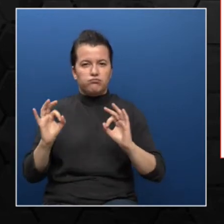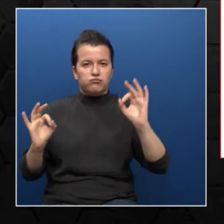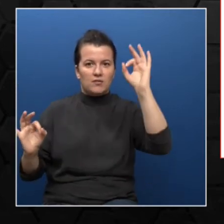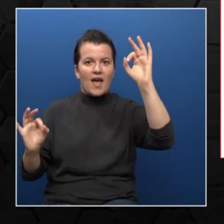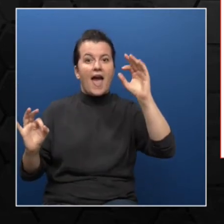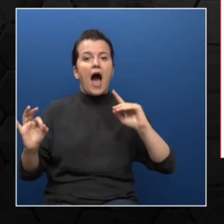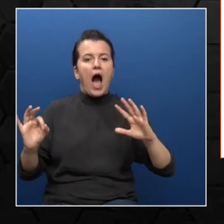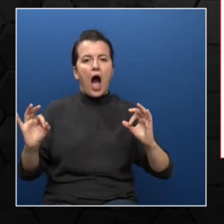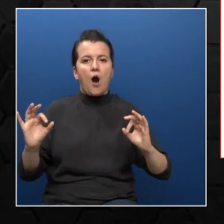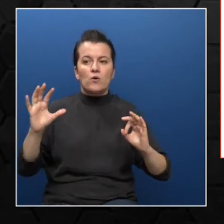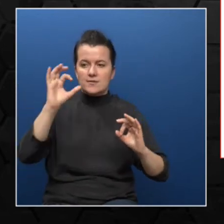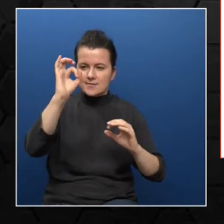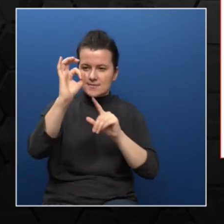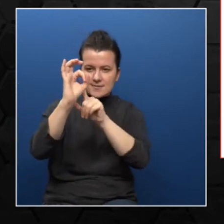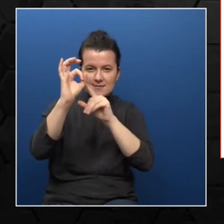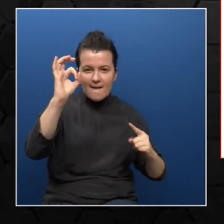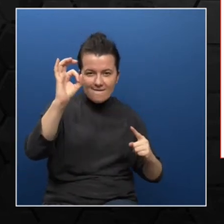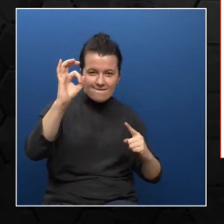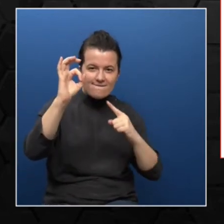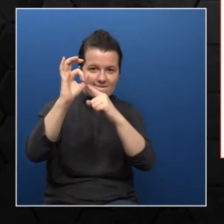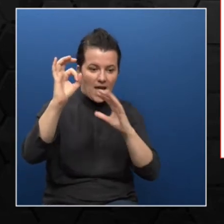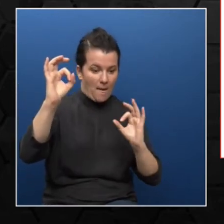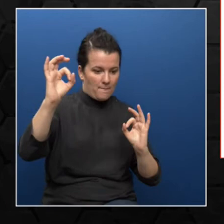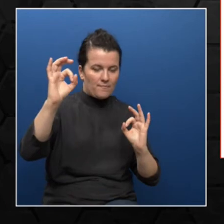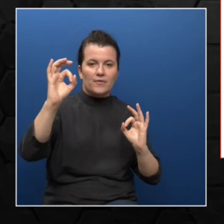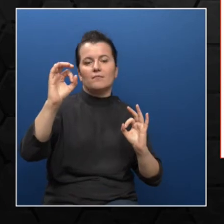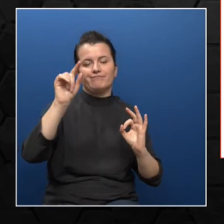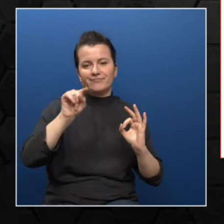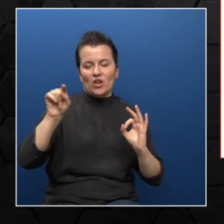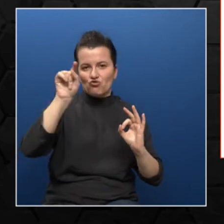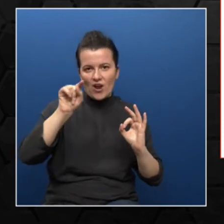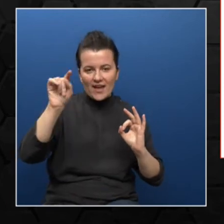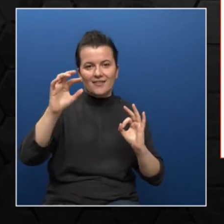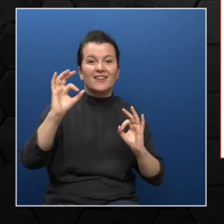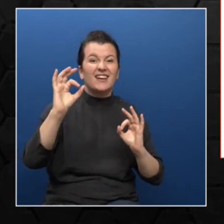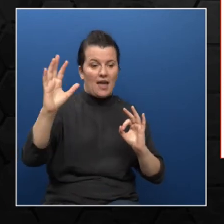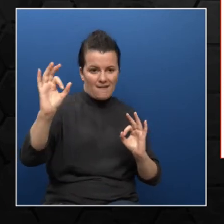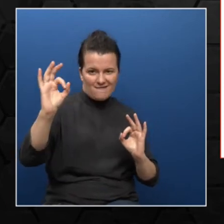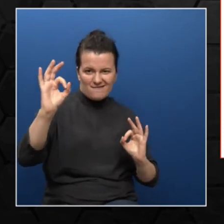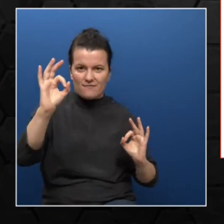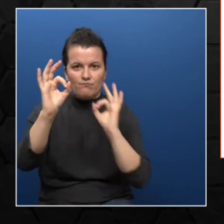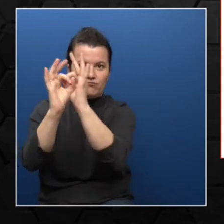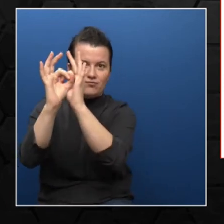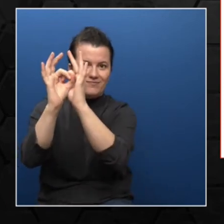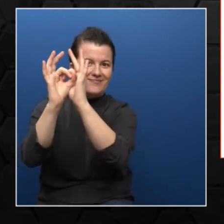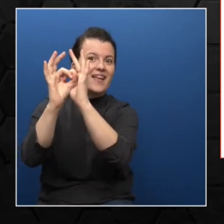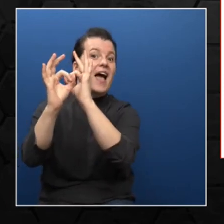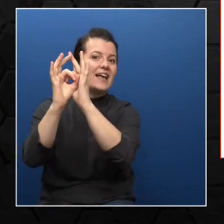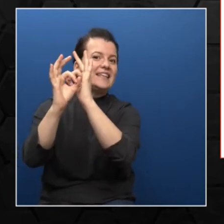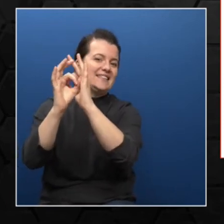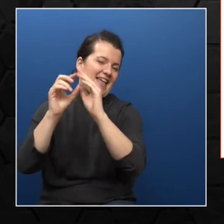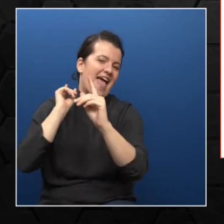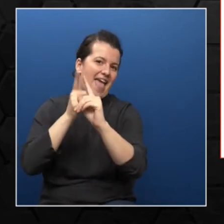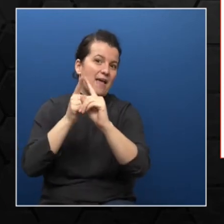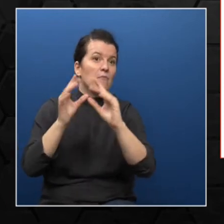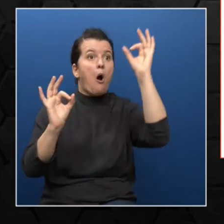position. So I'll just go through a single iteration of how PSO sort of